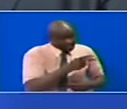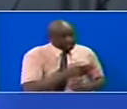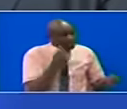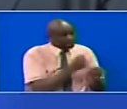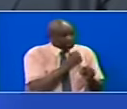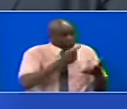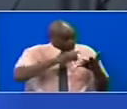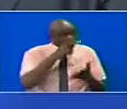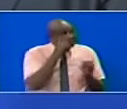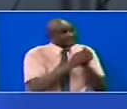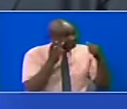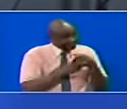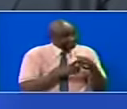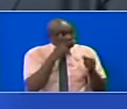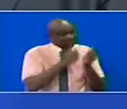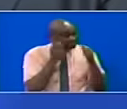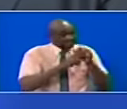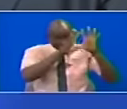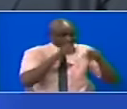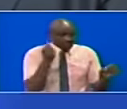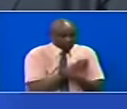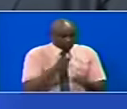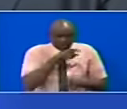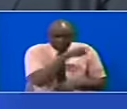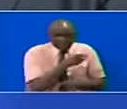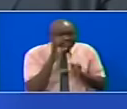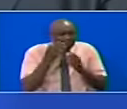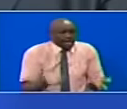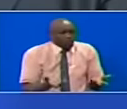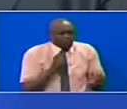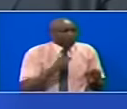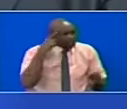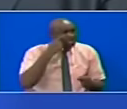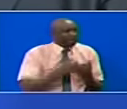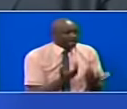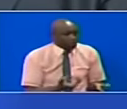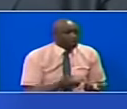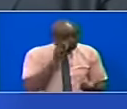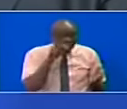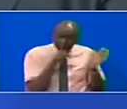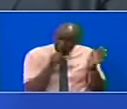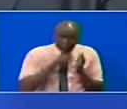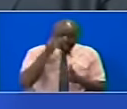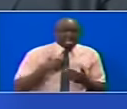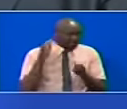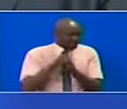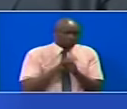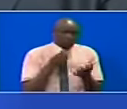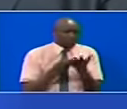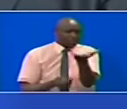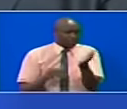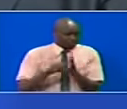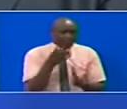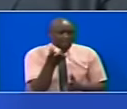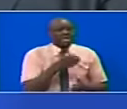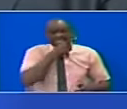your 2016-2017 budget. So how is this expected to pan out? And looking at the problems that the country is currently facing, we have